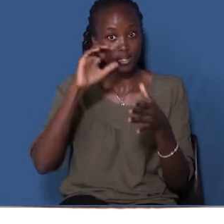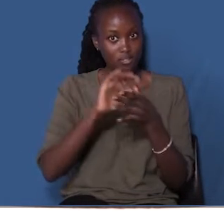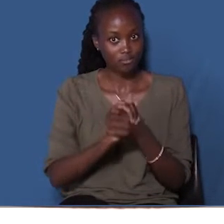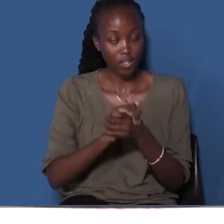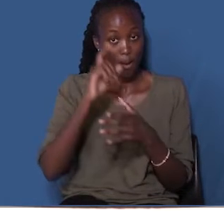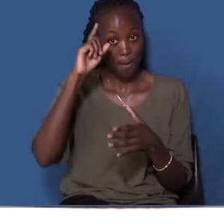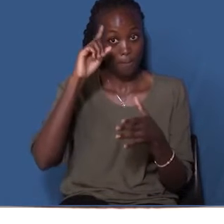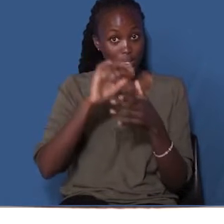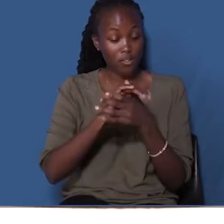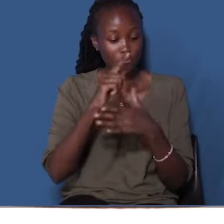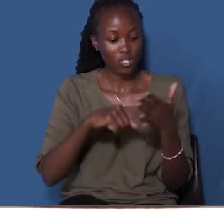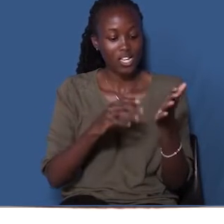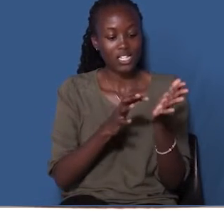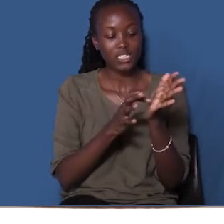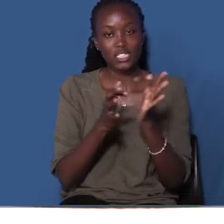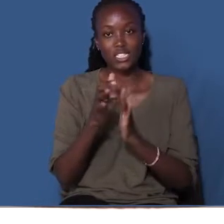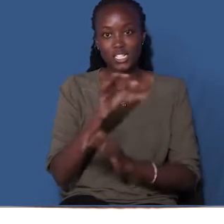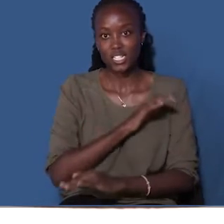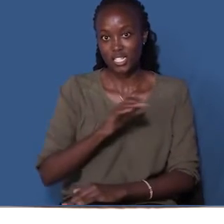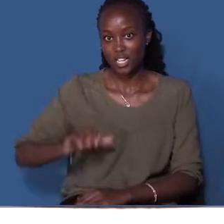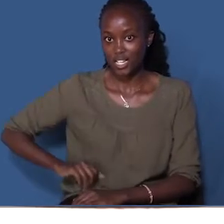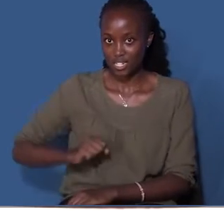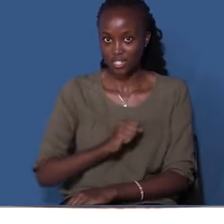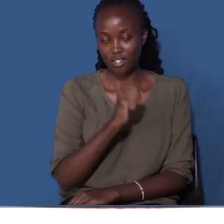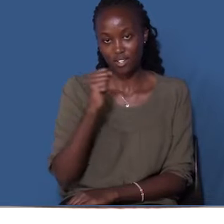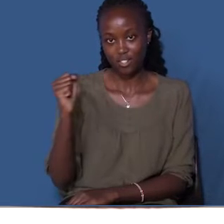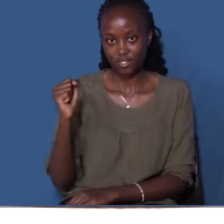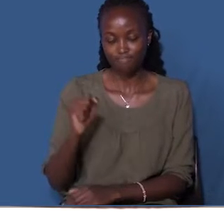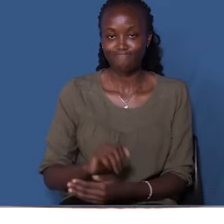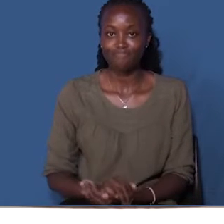in a resurrected Christ. So what are we sharing on today?